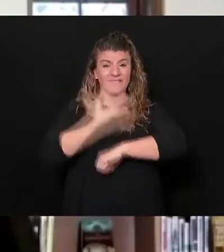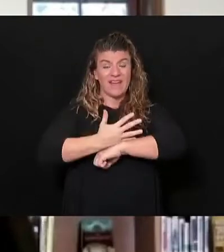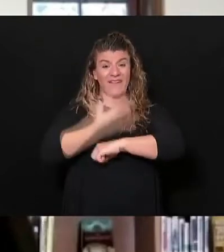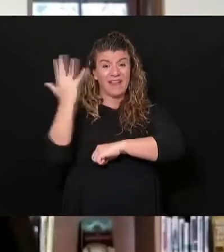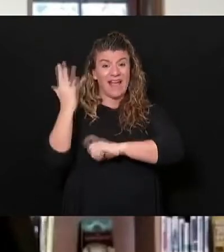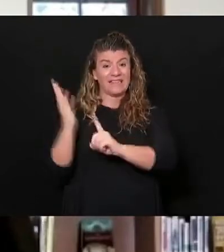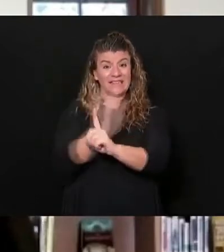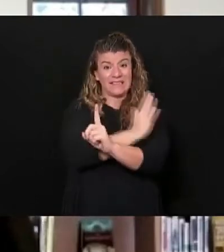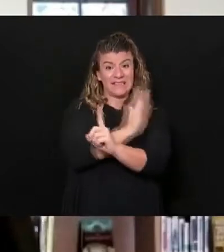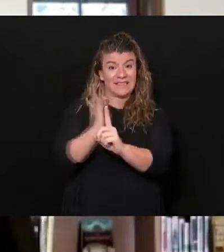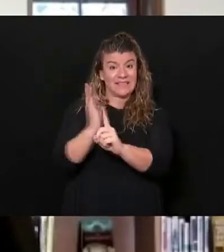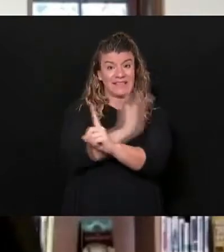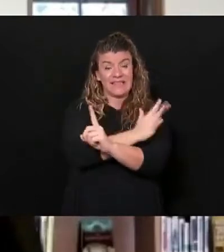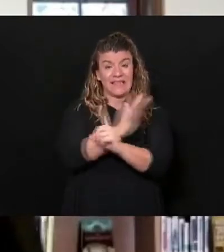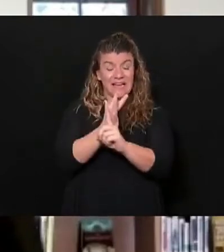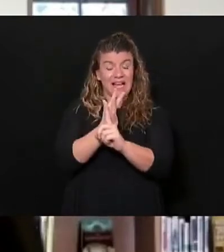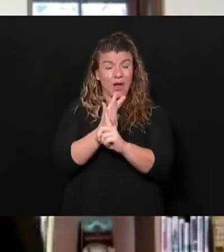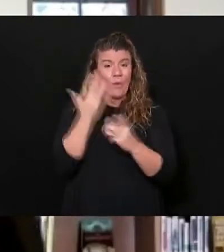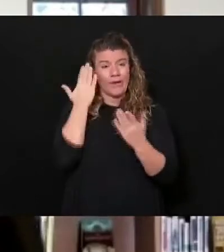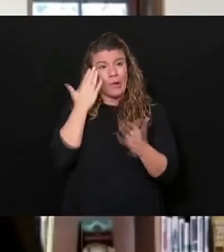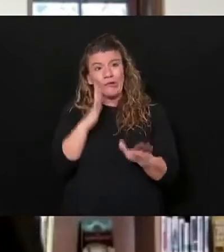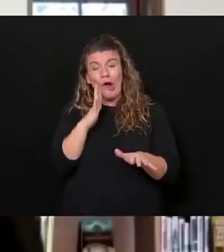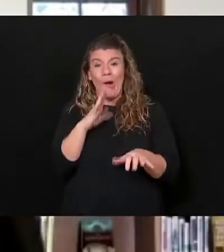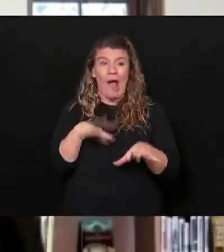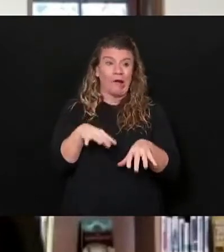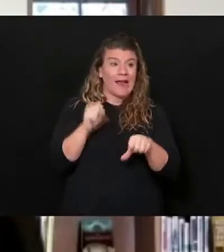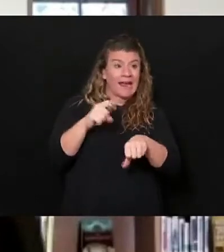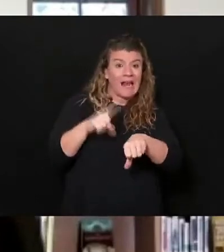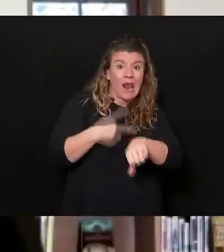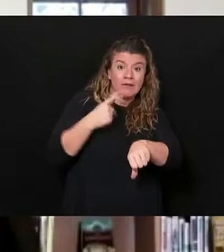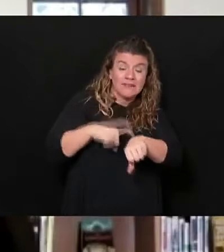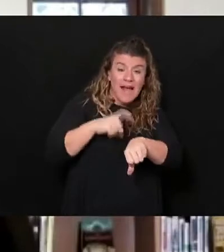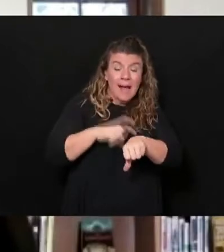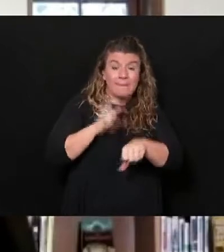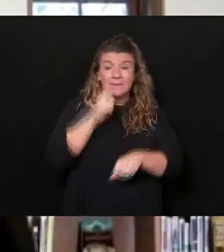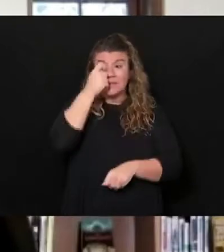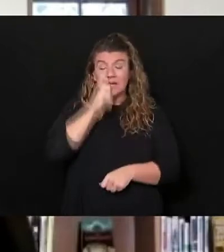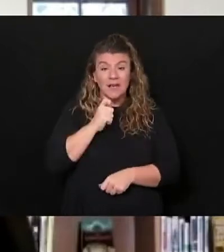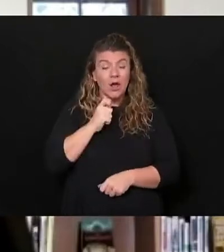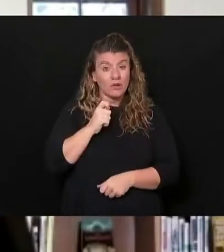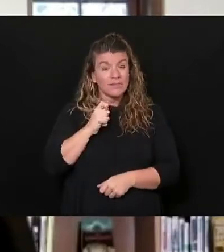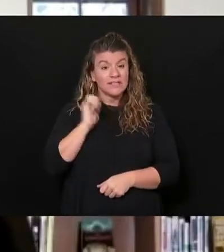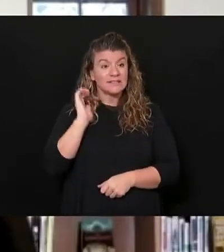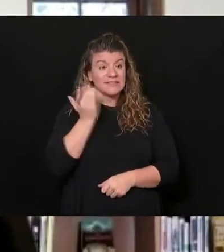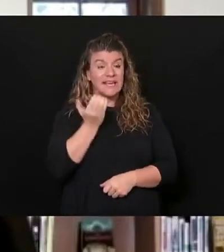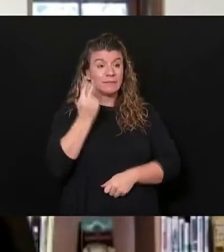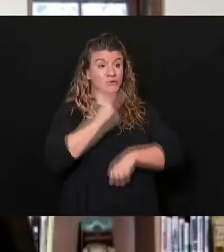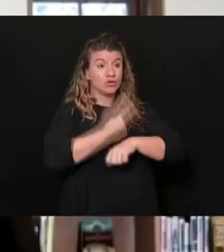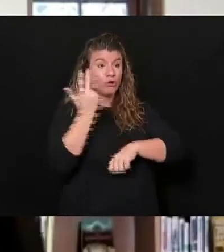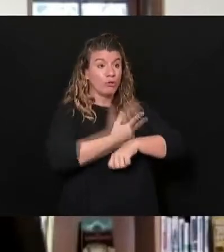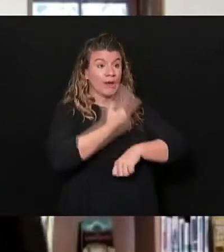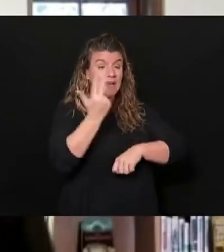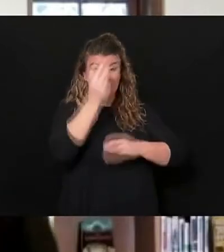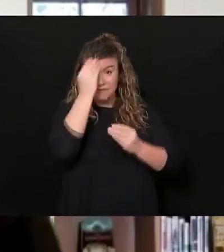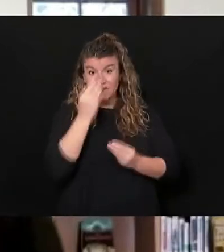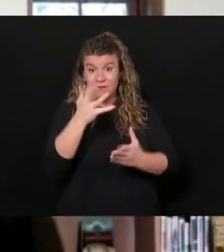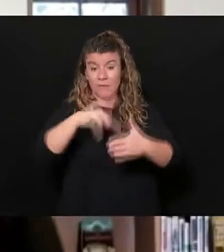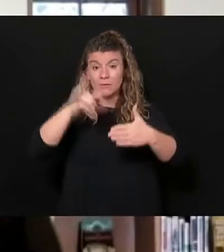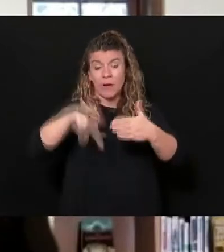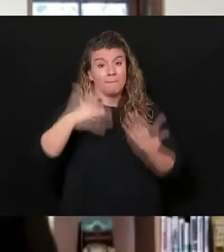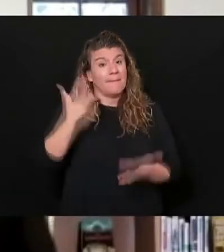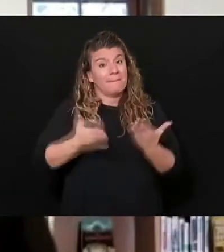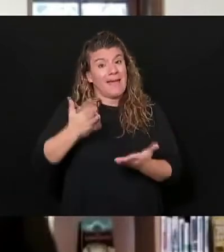lag between getting test results right now. We have been seeing a shortened time, maybe 2 to 3 days, but we don't know if it's going to take